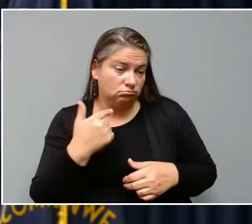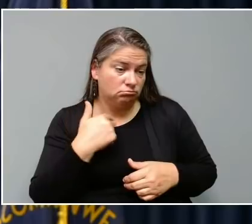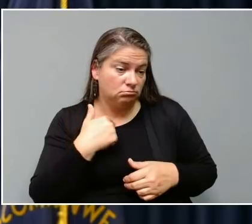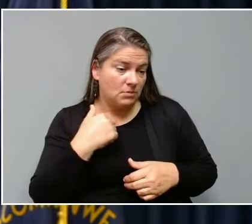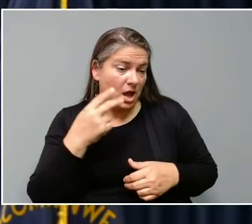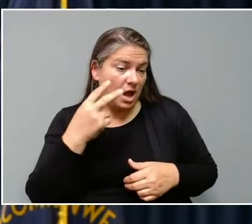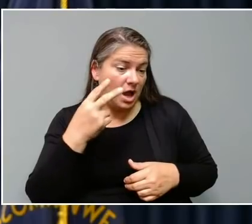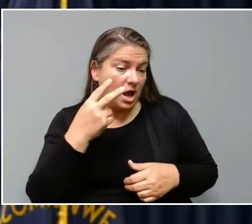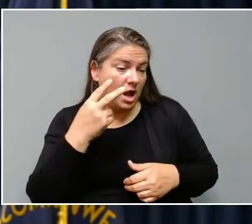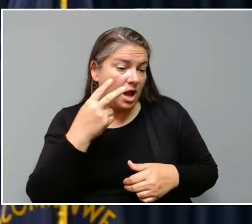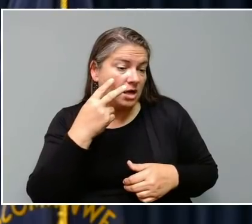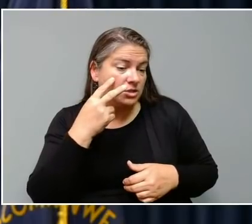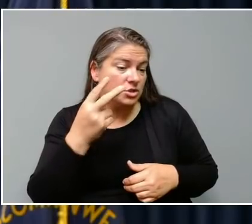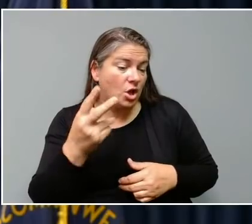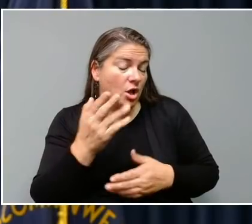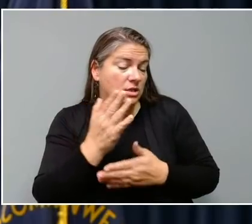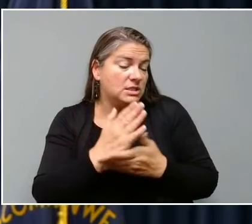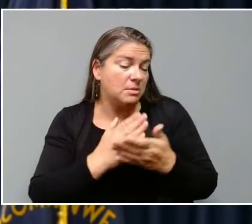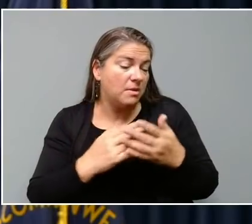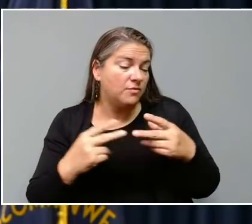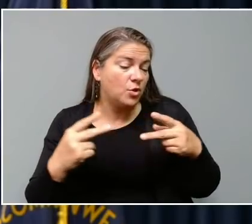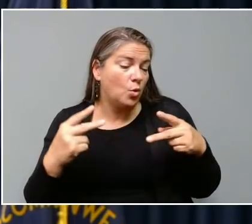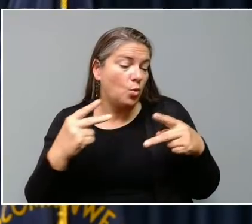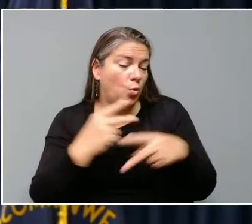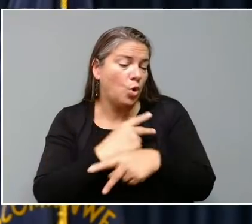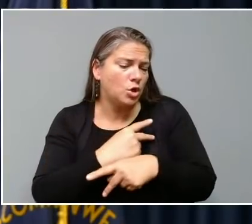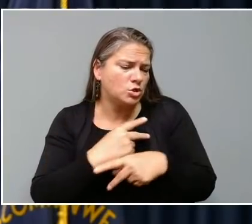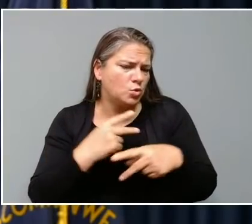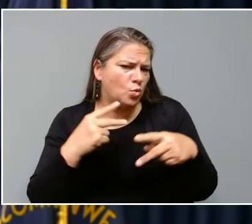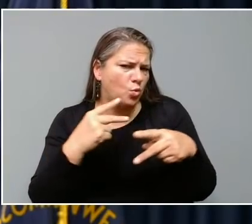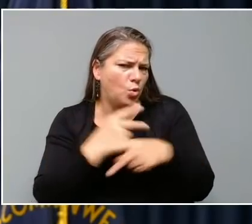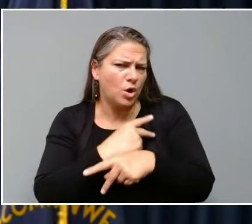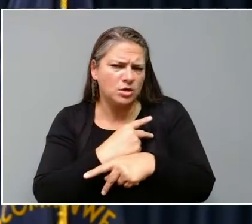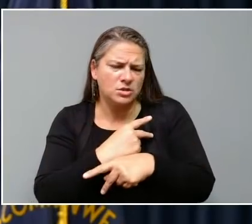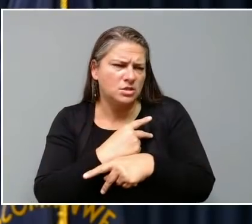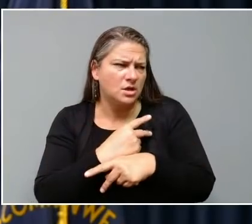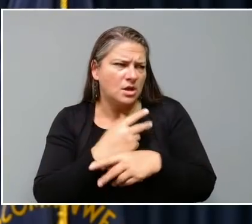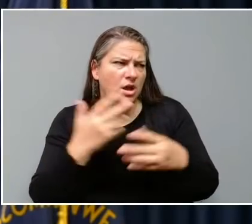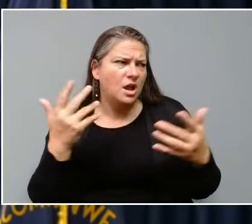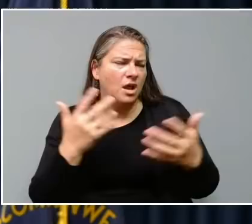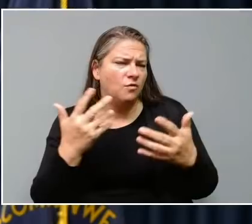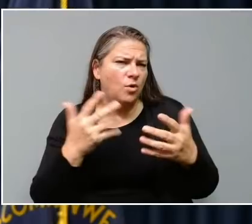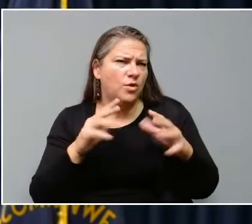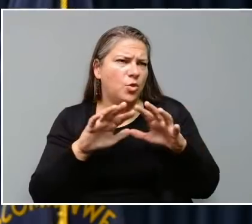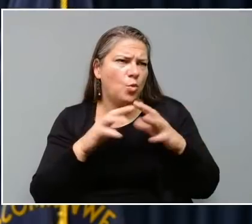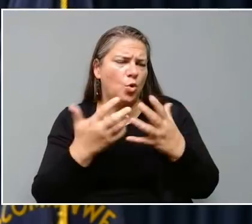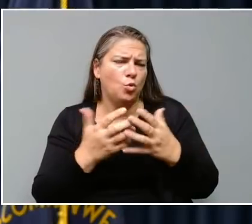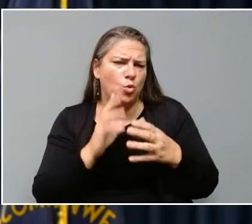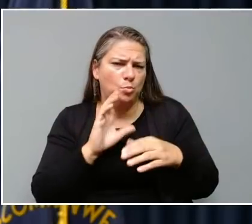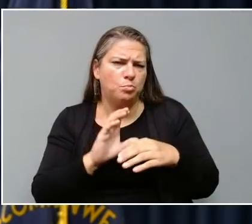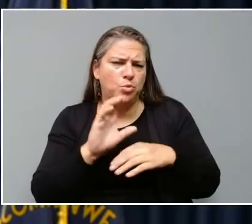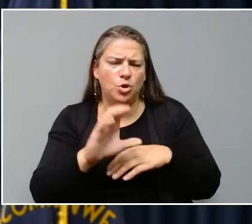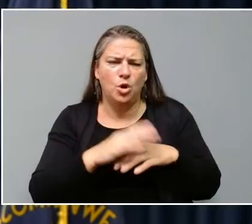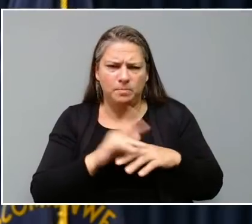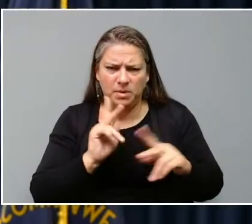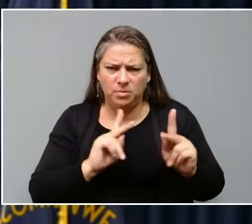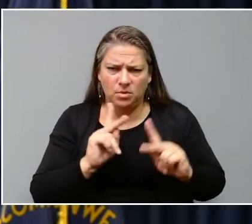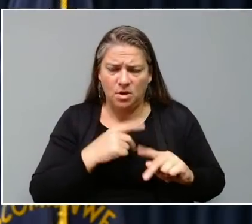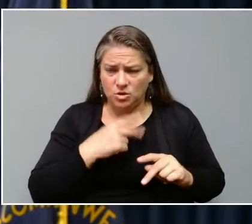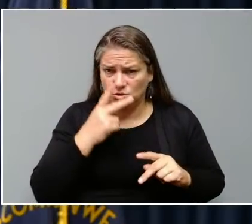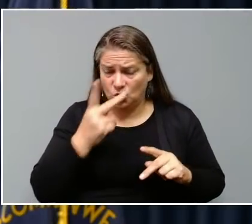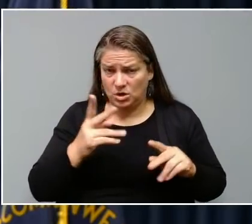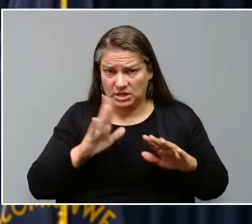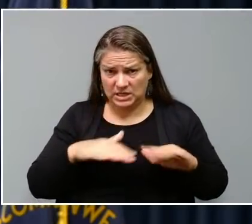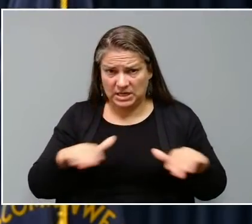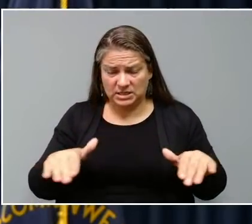some of the worst evils that the world heaps on people. I saw kids as young